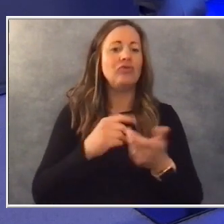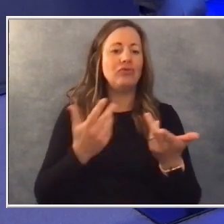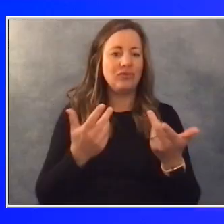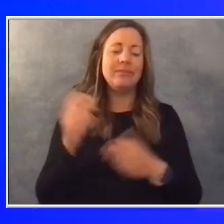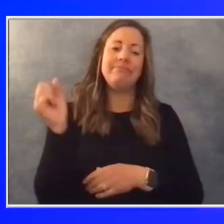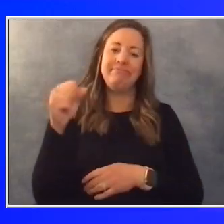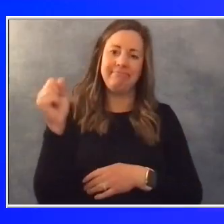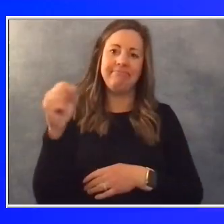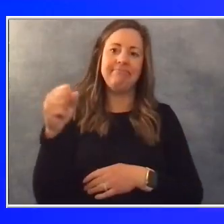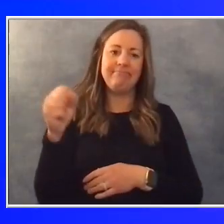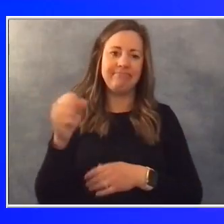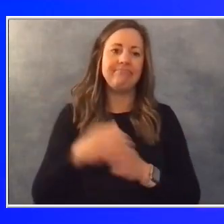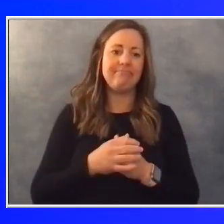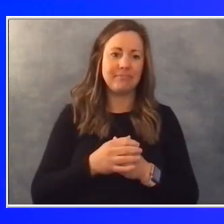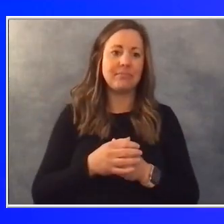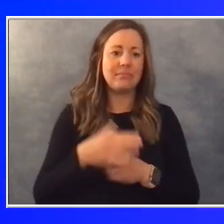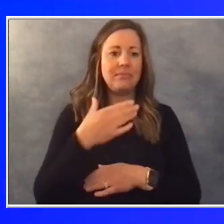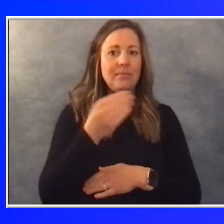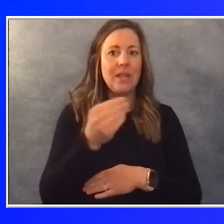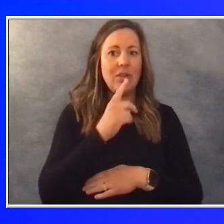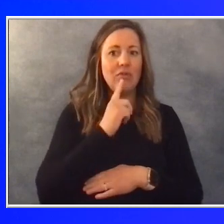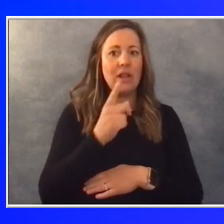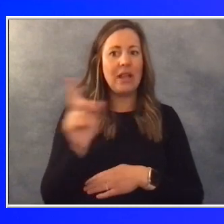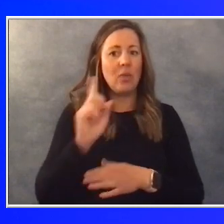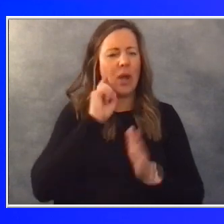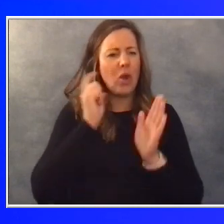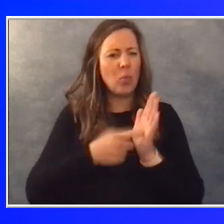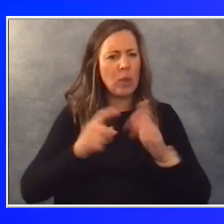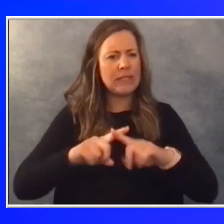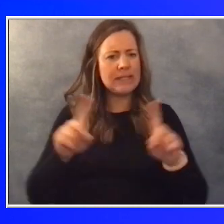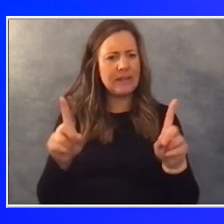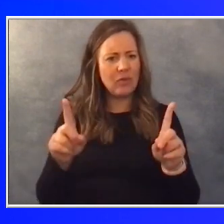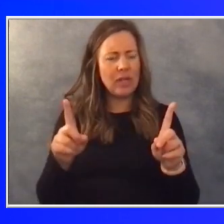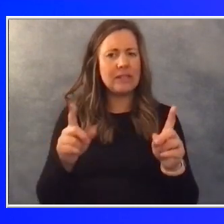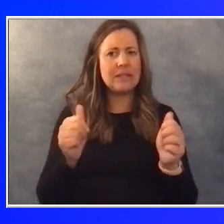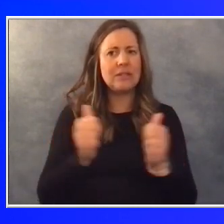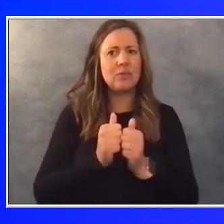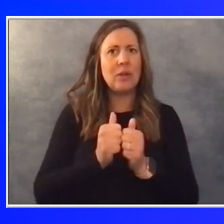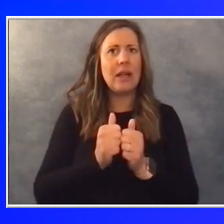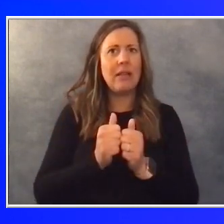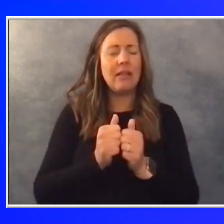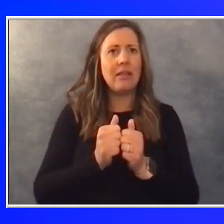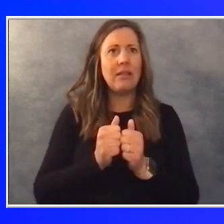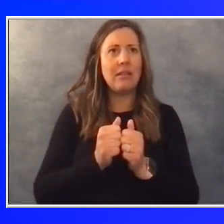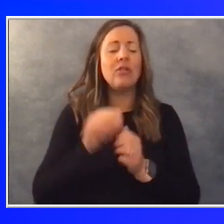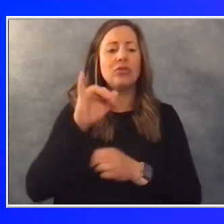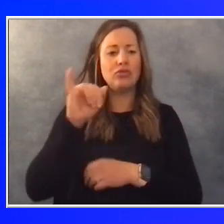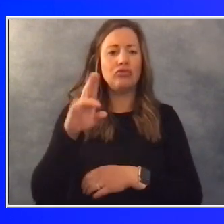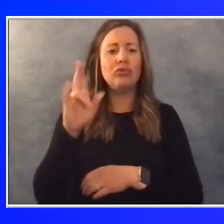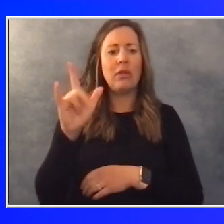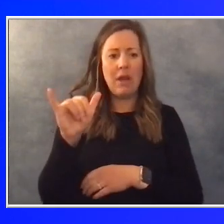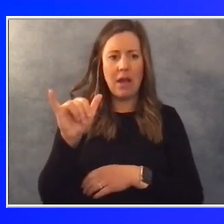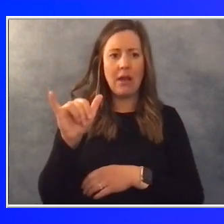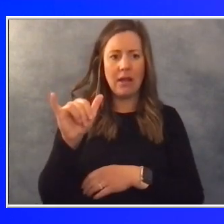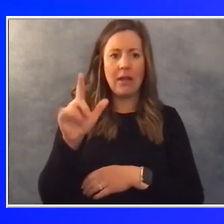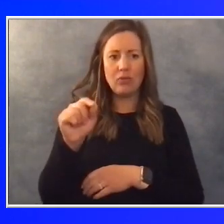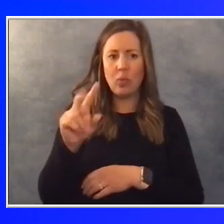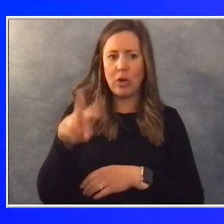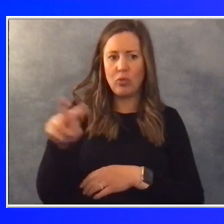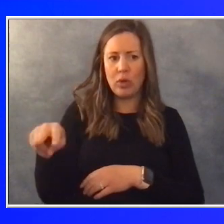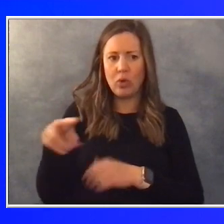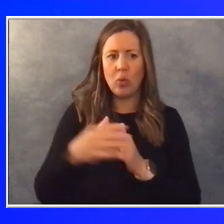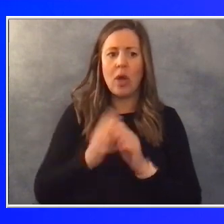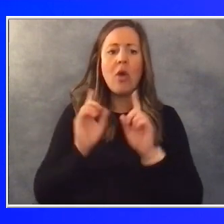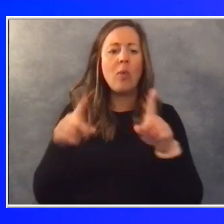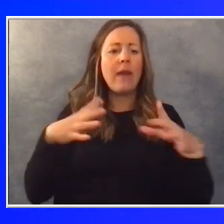And where I really noticed a difference was in July of 22, I went on a vacation with